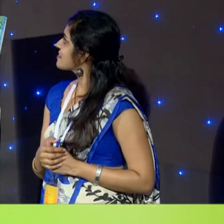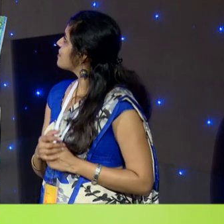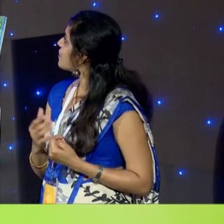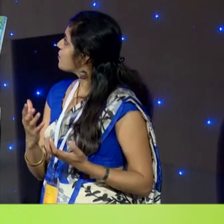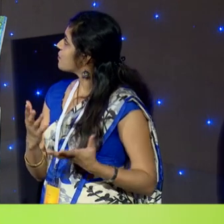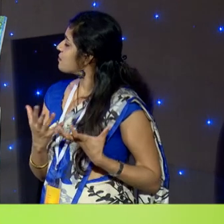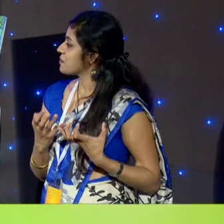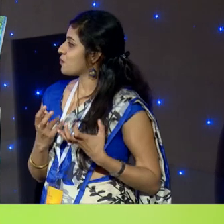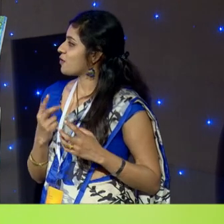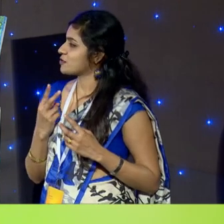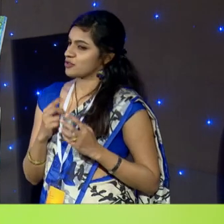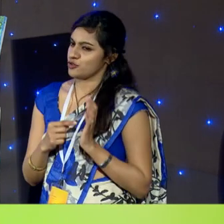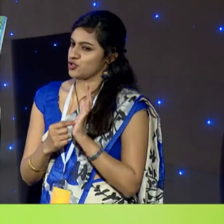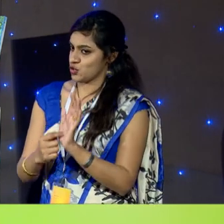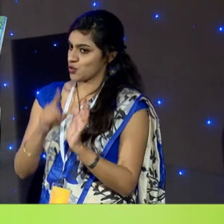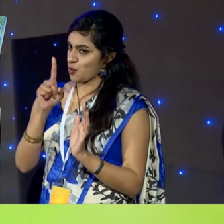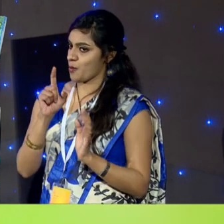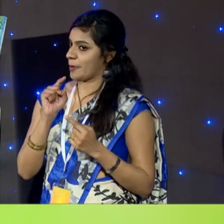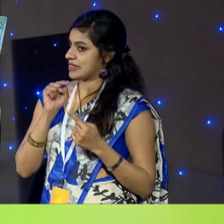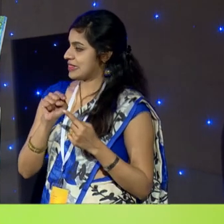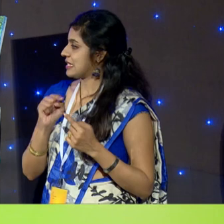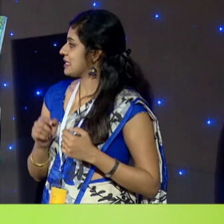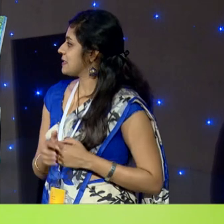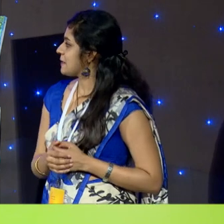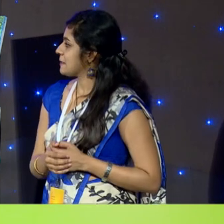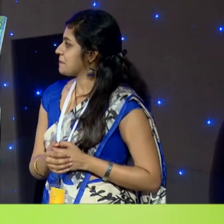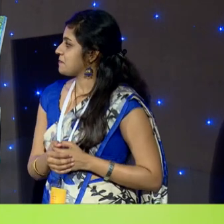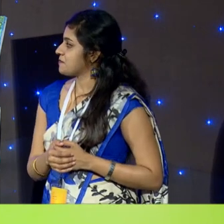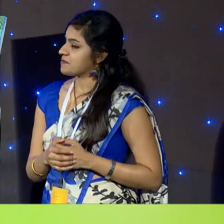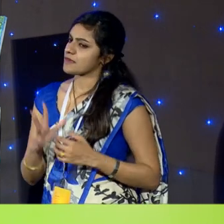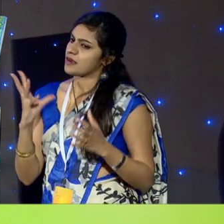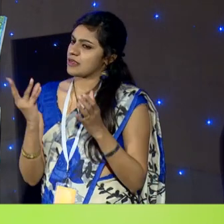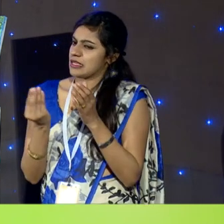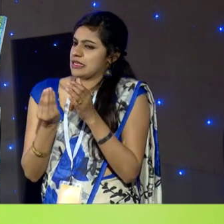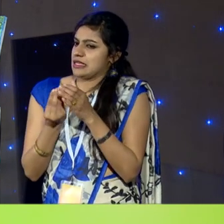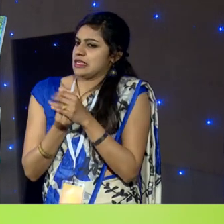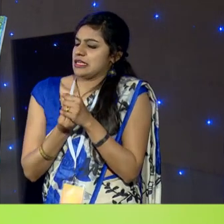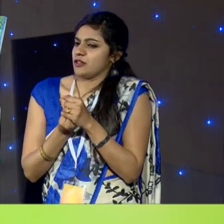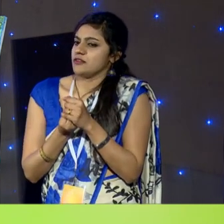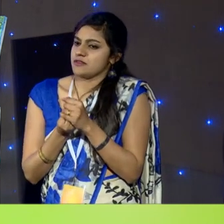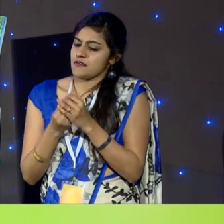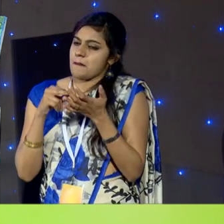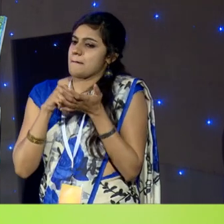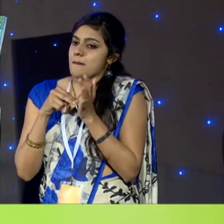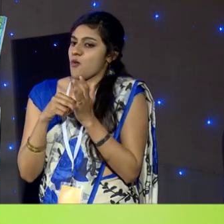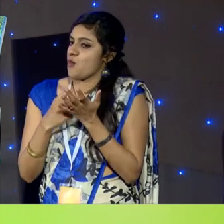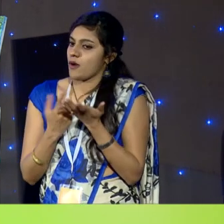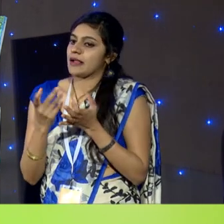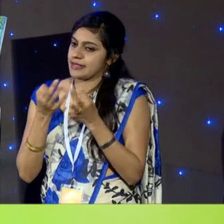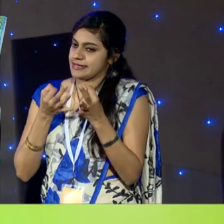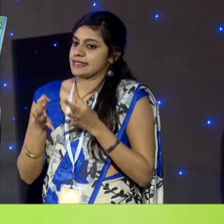bring you to the essential aspect of inclusivity in our society, and that